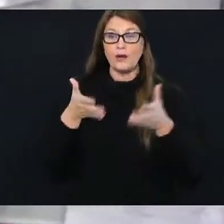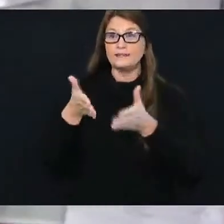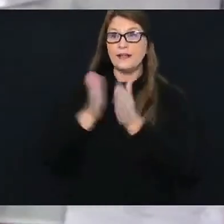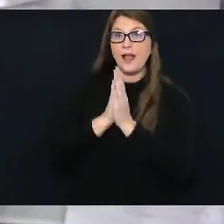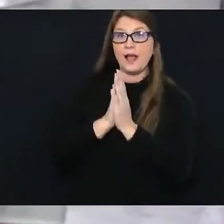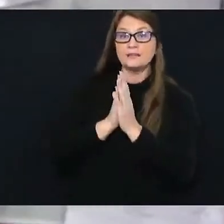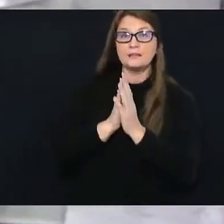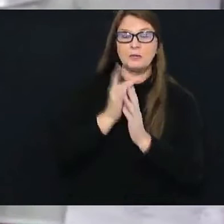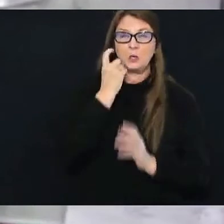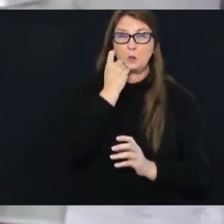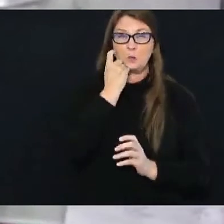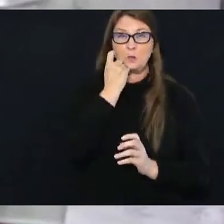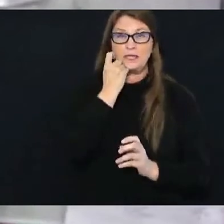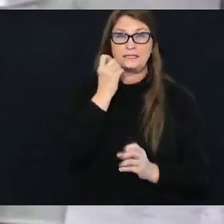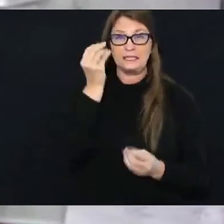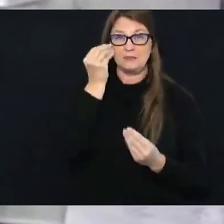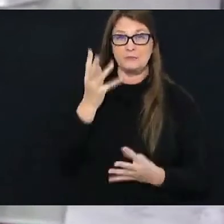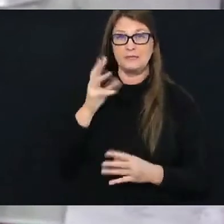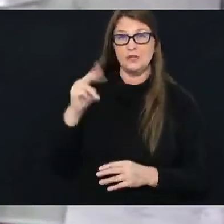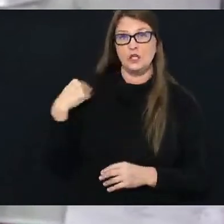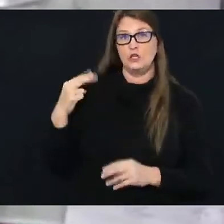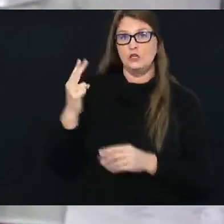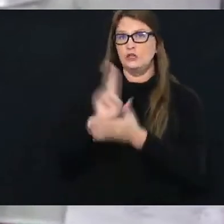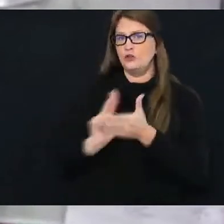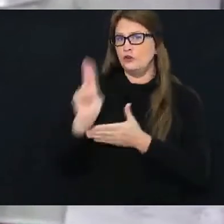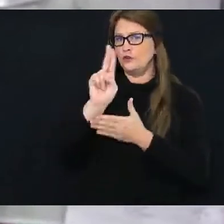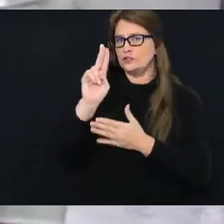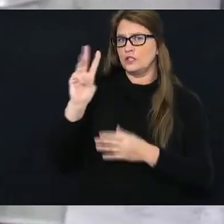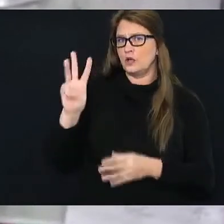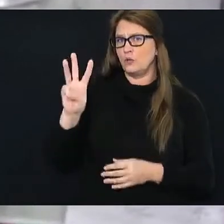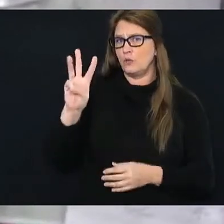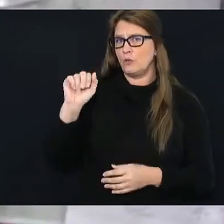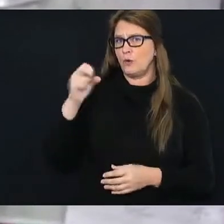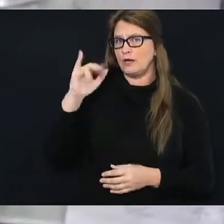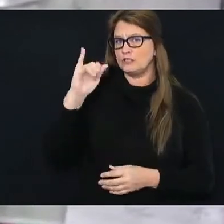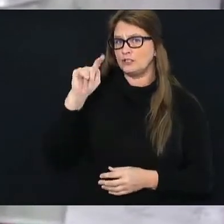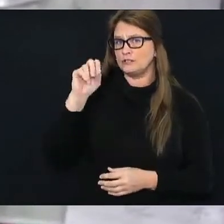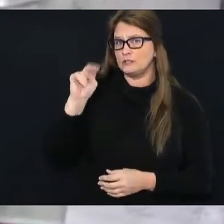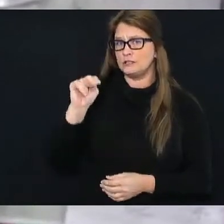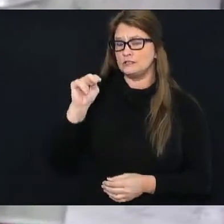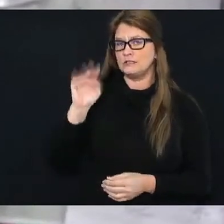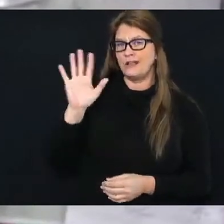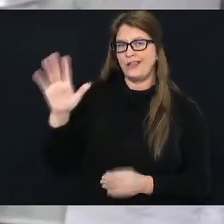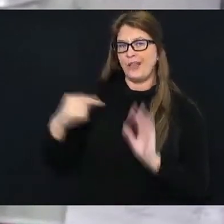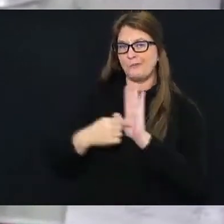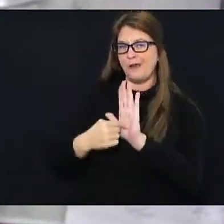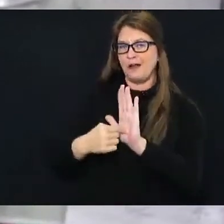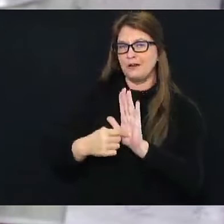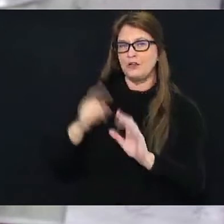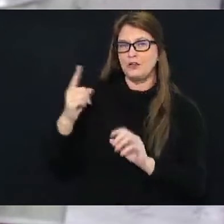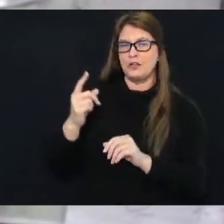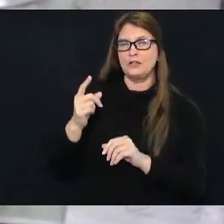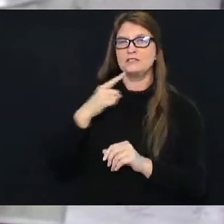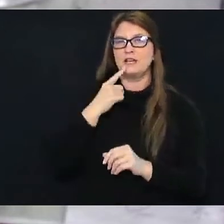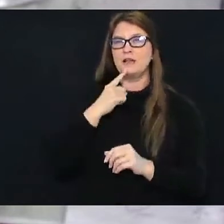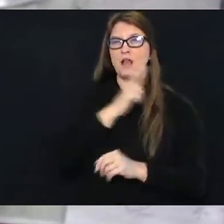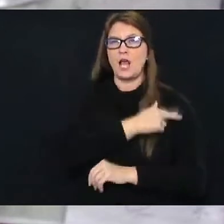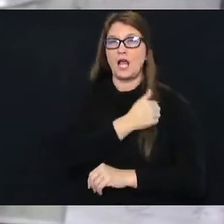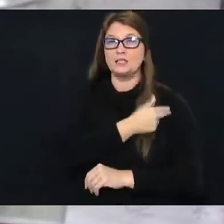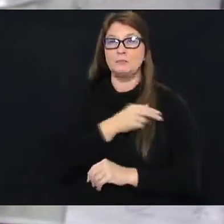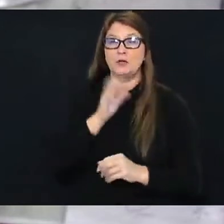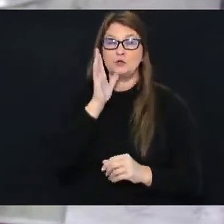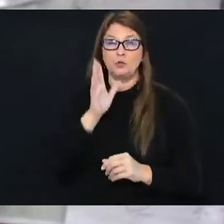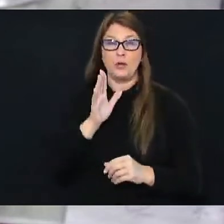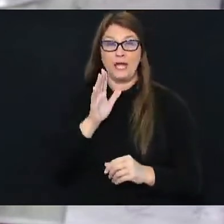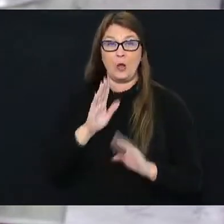recent update to the University of Washington's modeling. They're showing the state's hospital resource use to peak around February